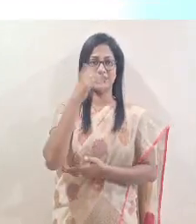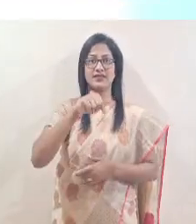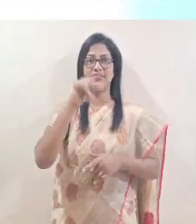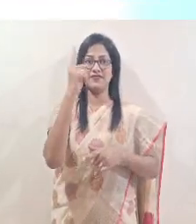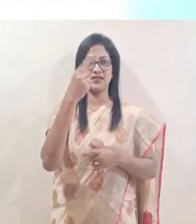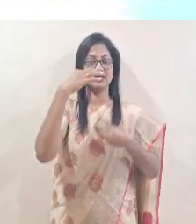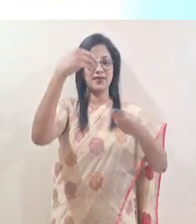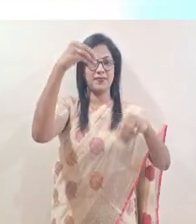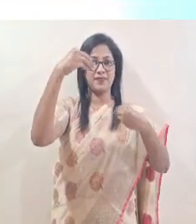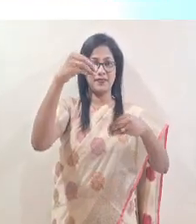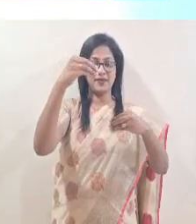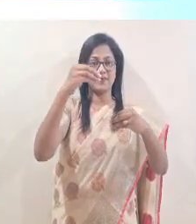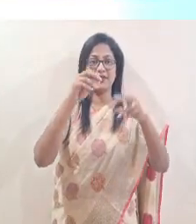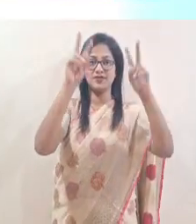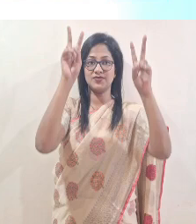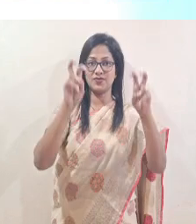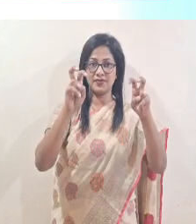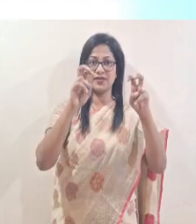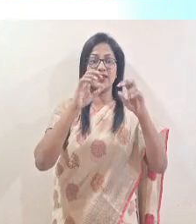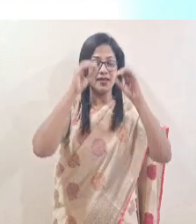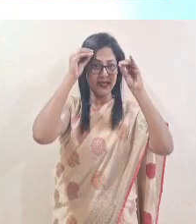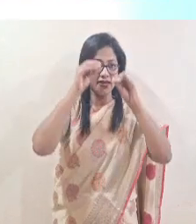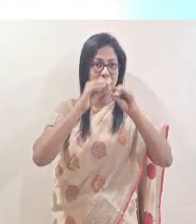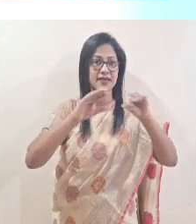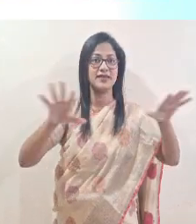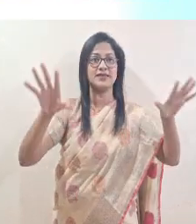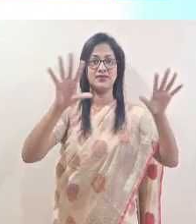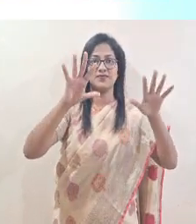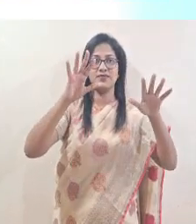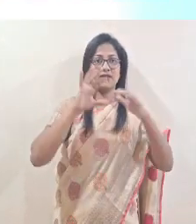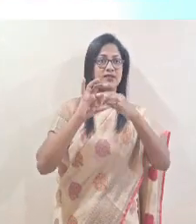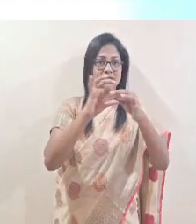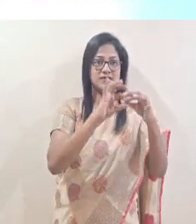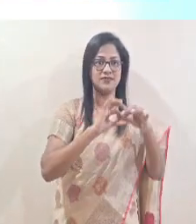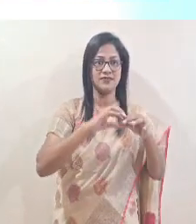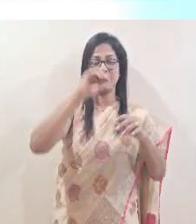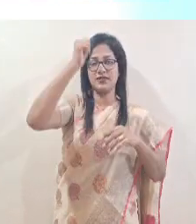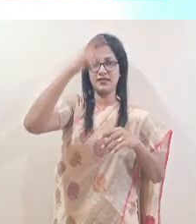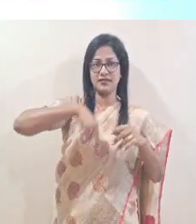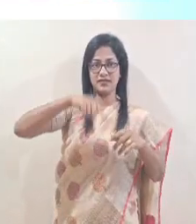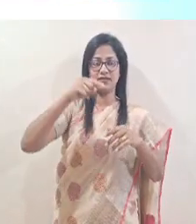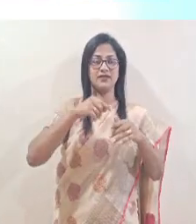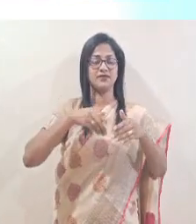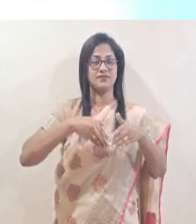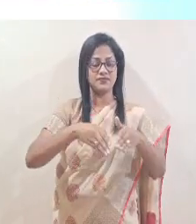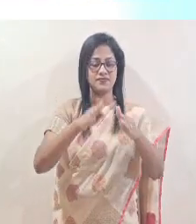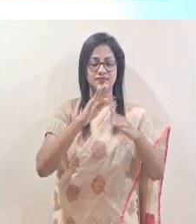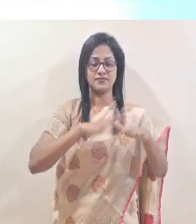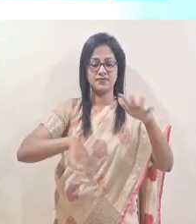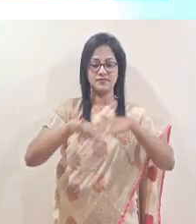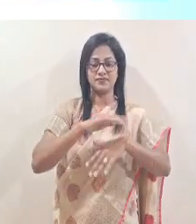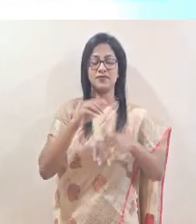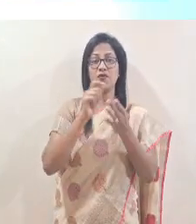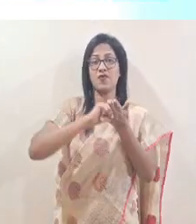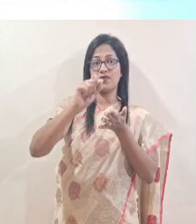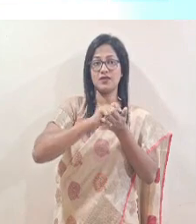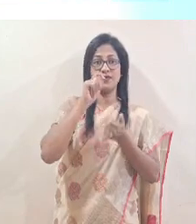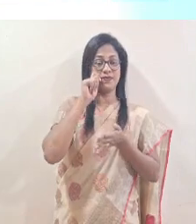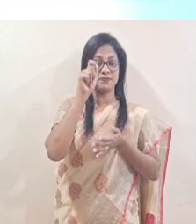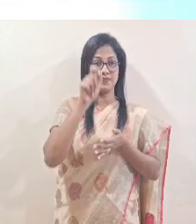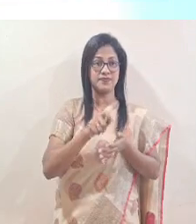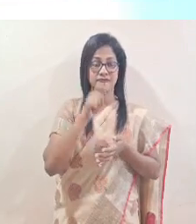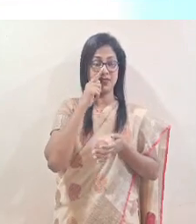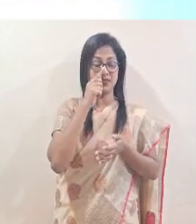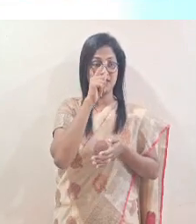paper titled Exploring Connectivity of Indian Road Network Pattern and its Classification Using Deep Learning. The authors are